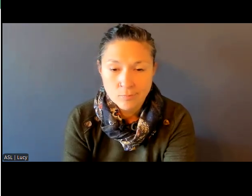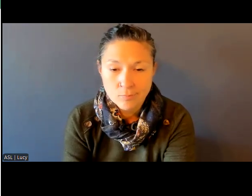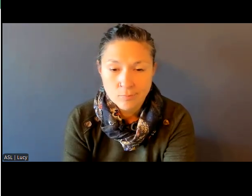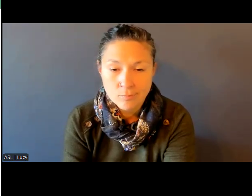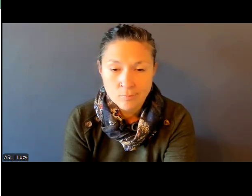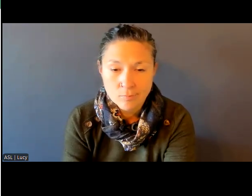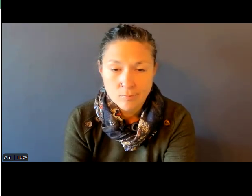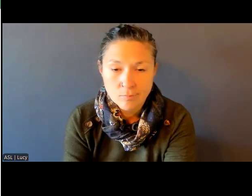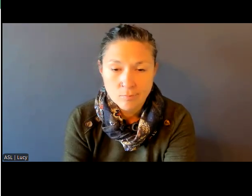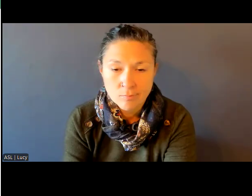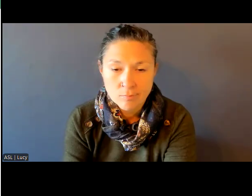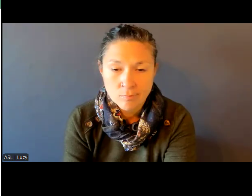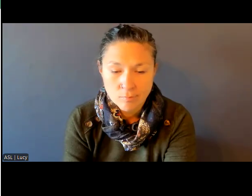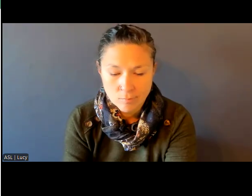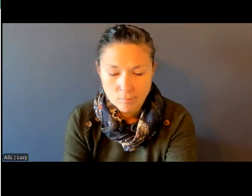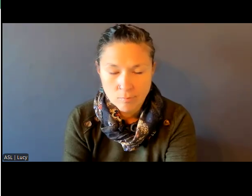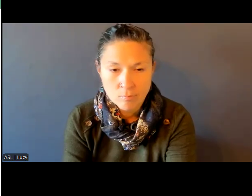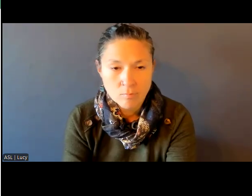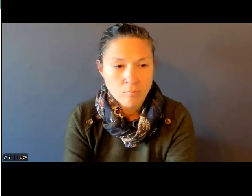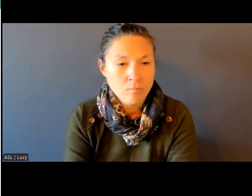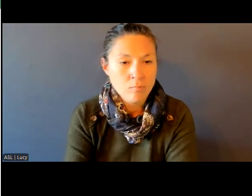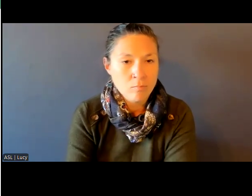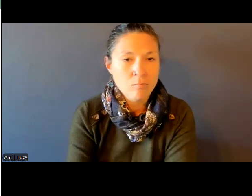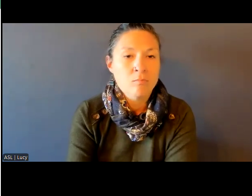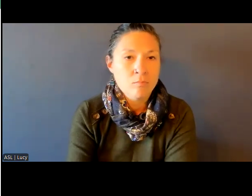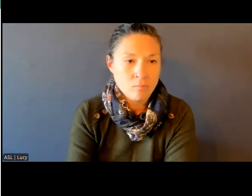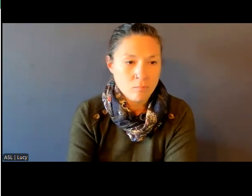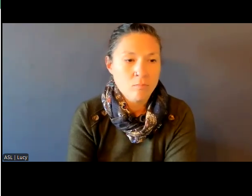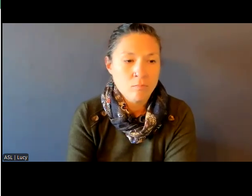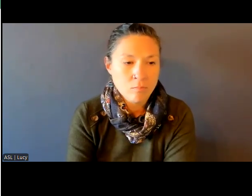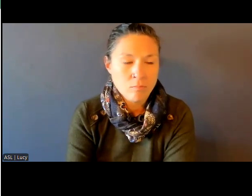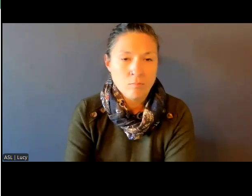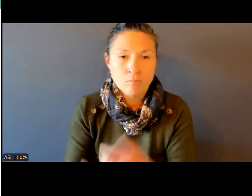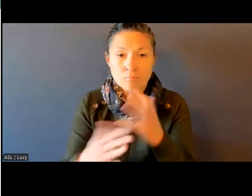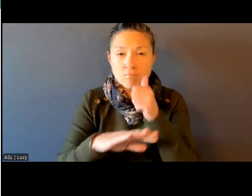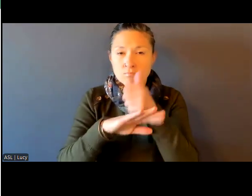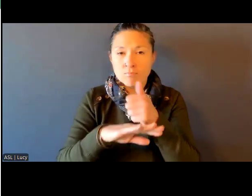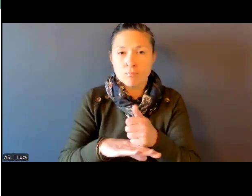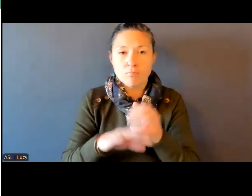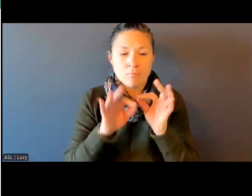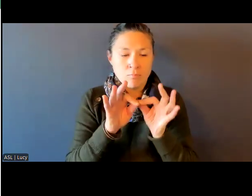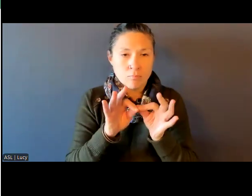All right, I think we're in pretty good shape for all of our interpreters and such.